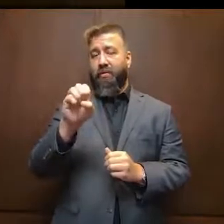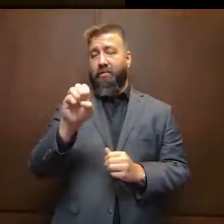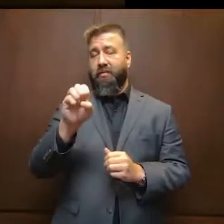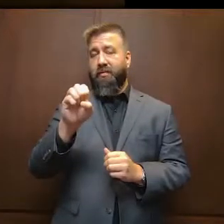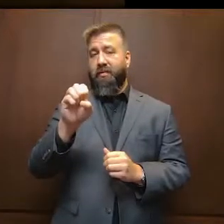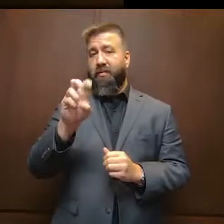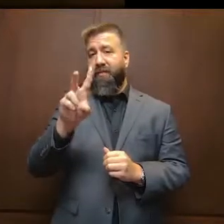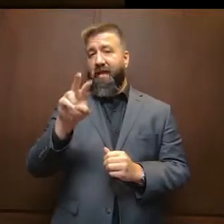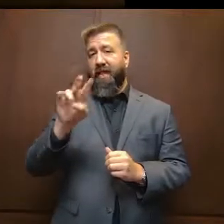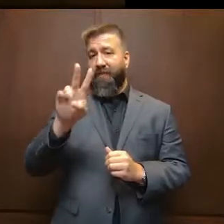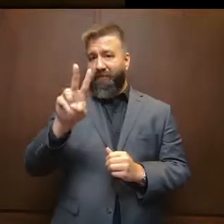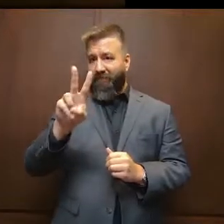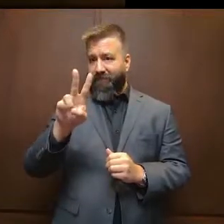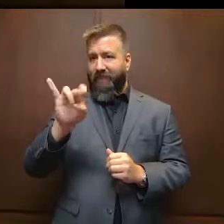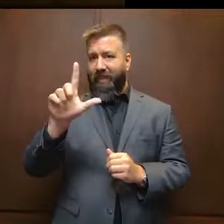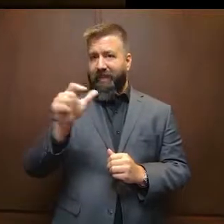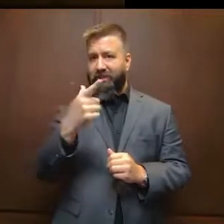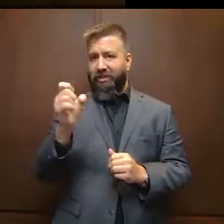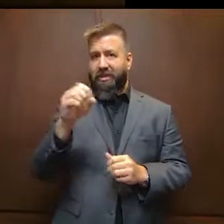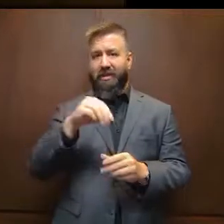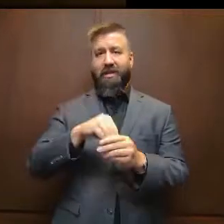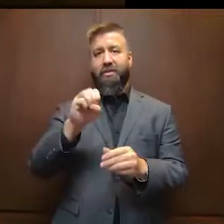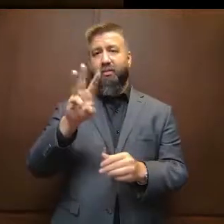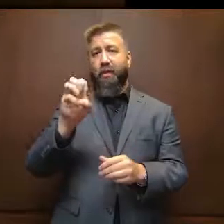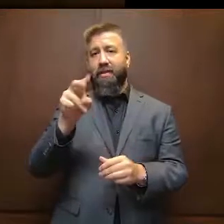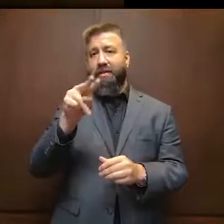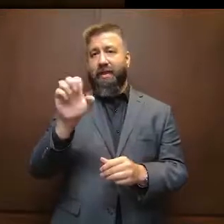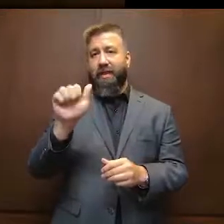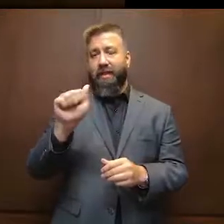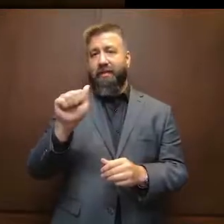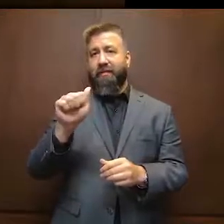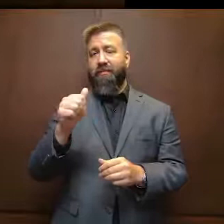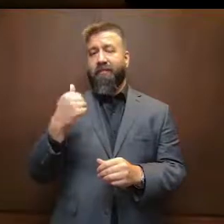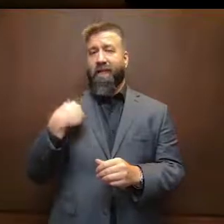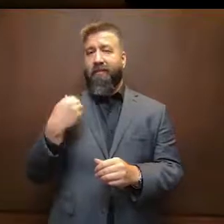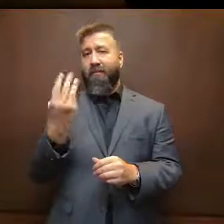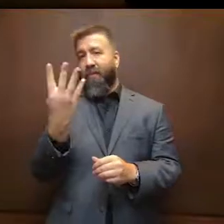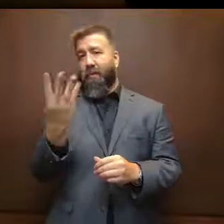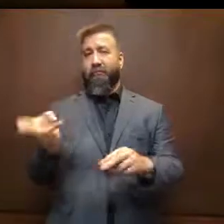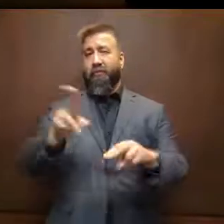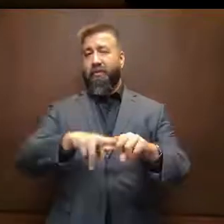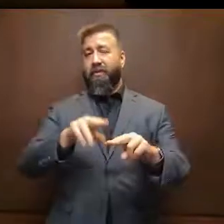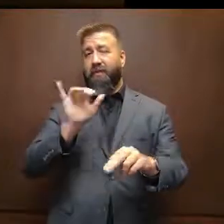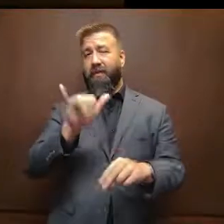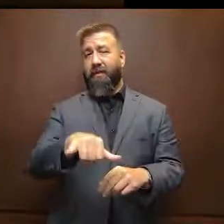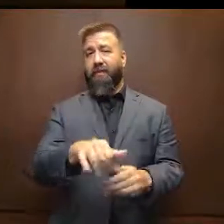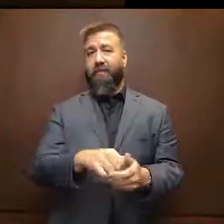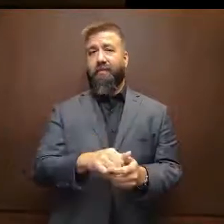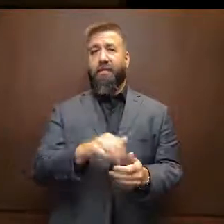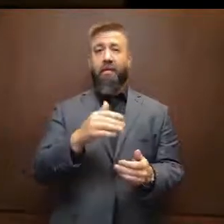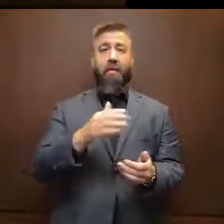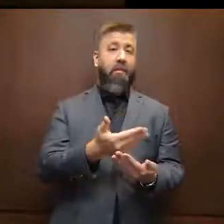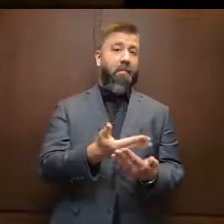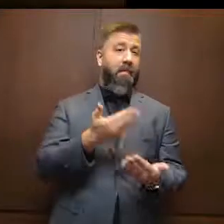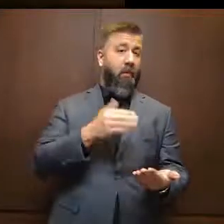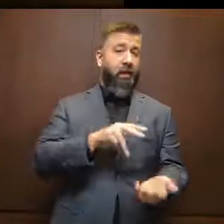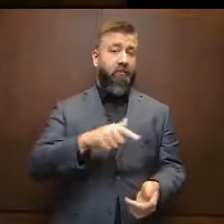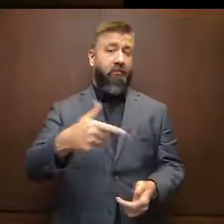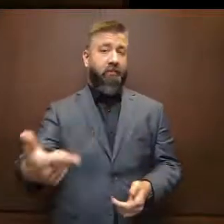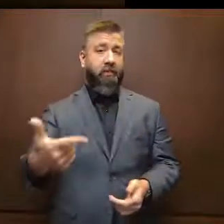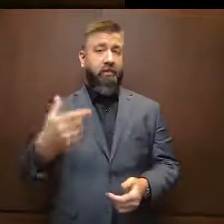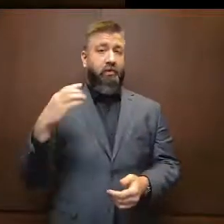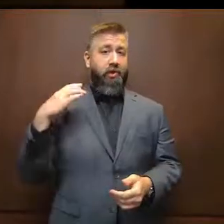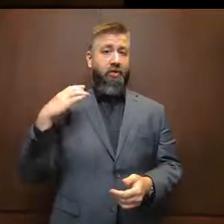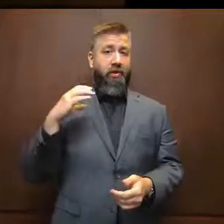1 death, and that is an increase of 4 cases for that facility. Before I turn it over to Chairman Kern, I'm sure a lot of you